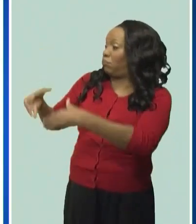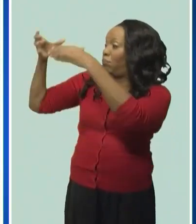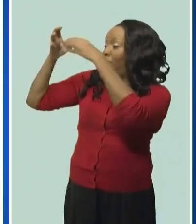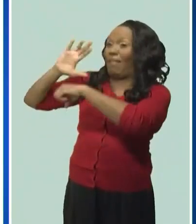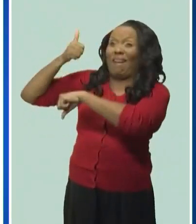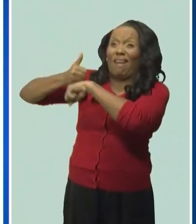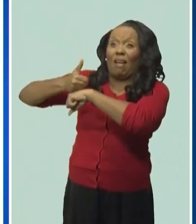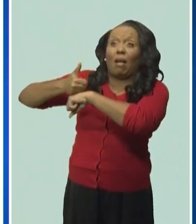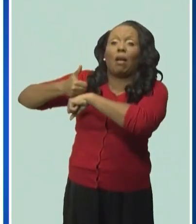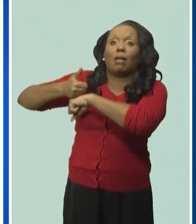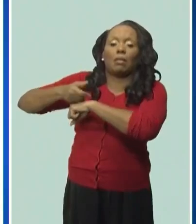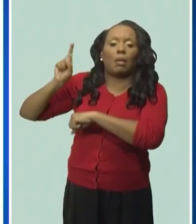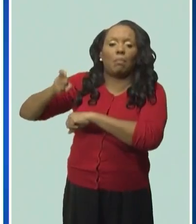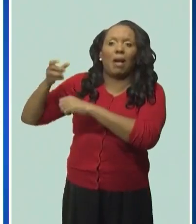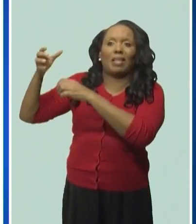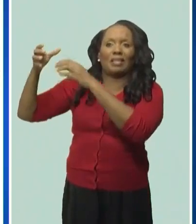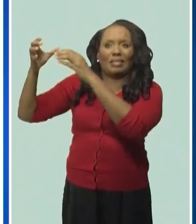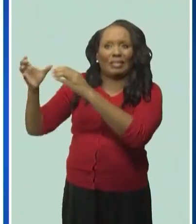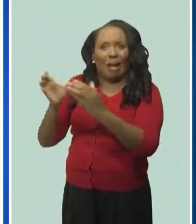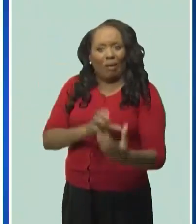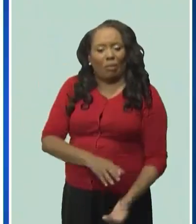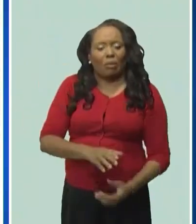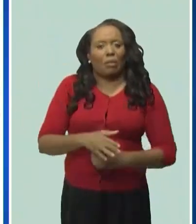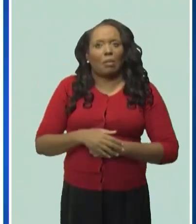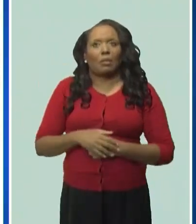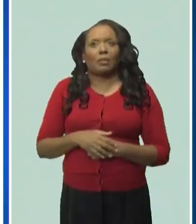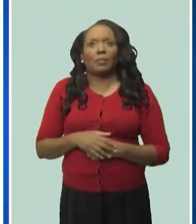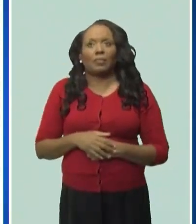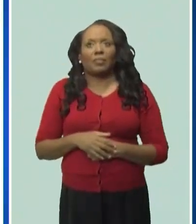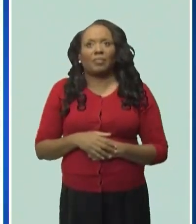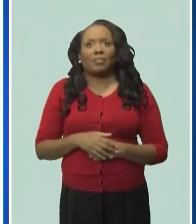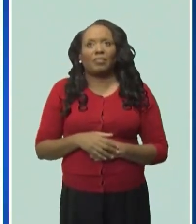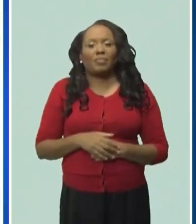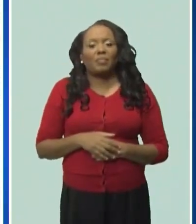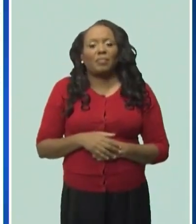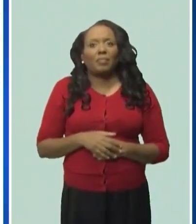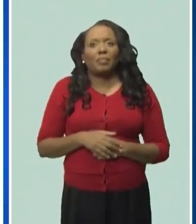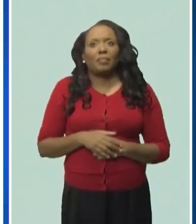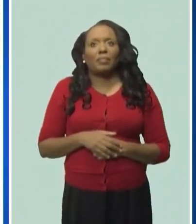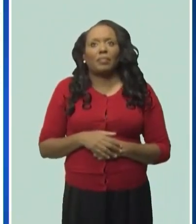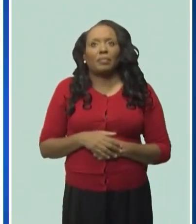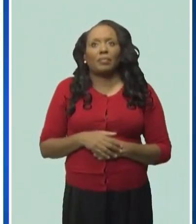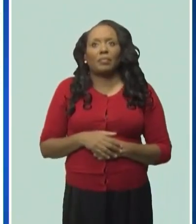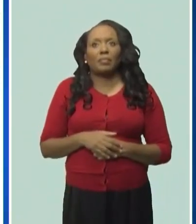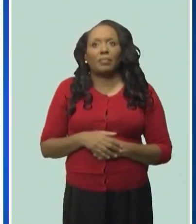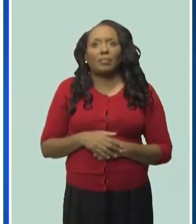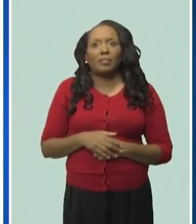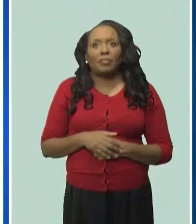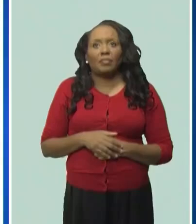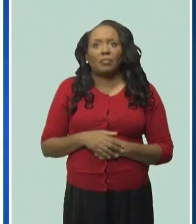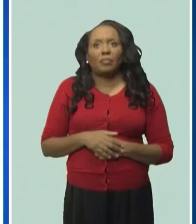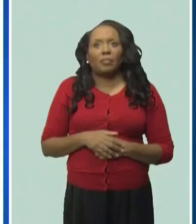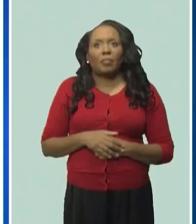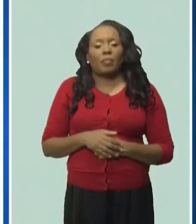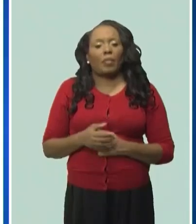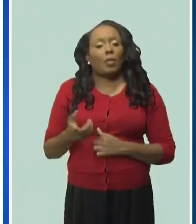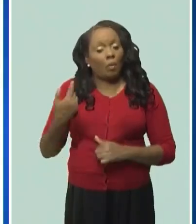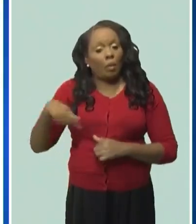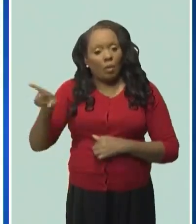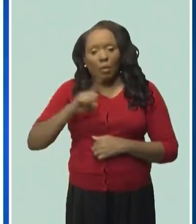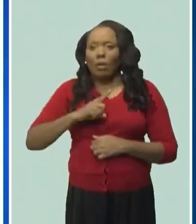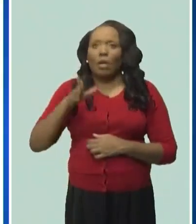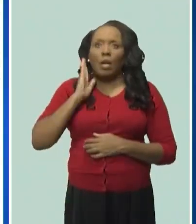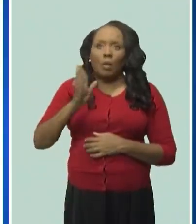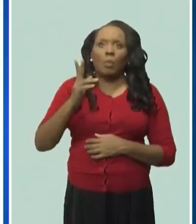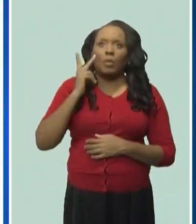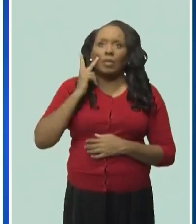in their community must go. We are again seeing that tower move. Yes. To